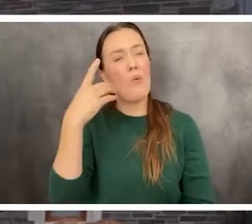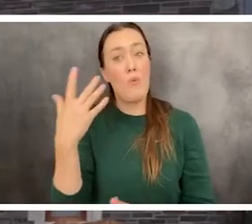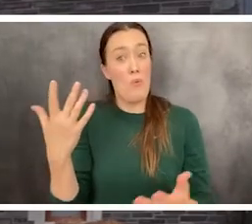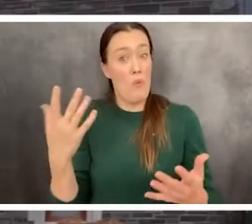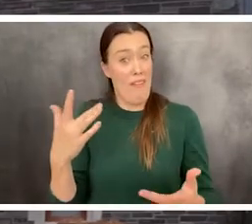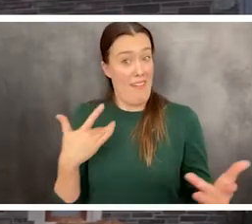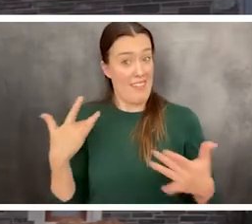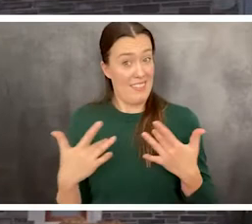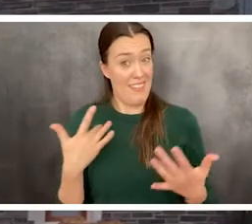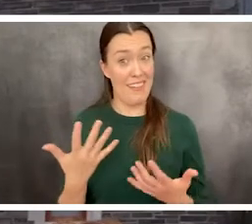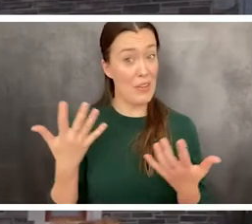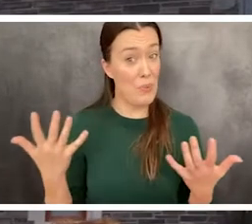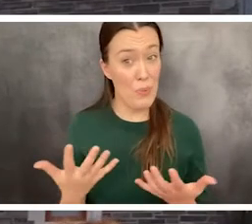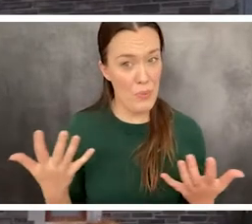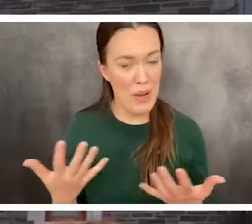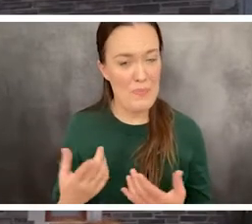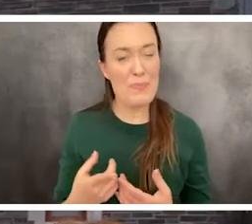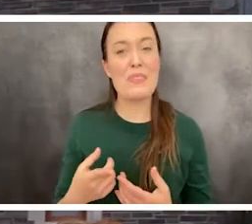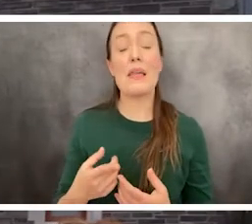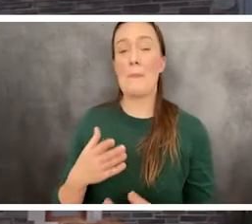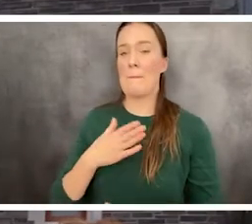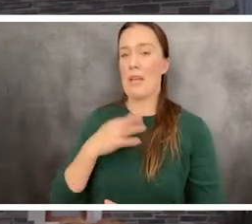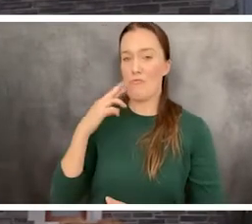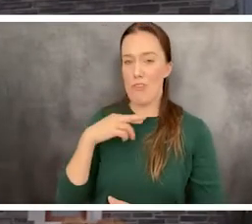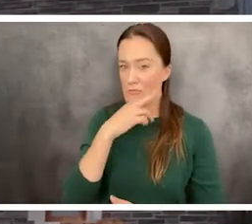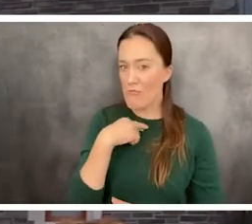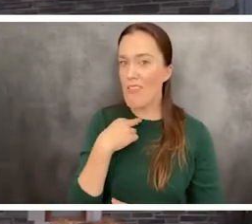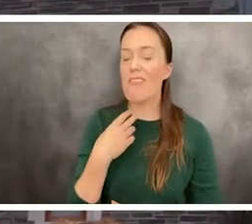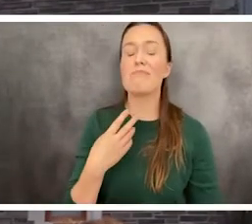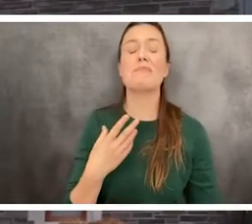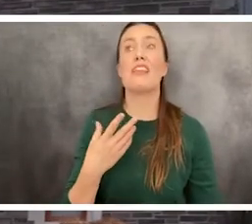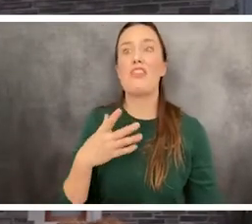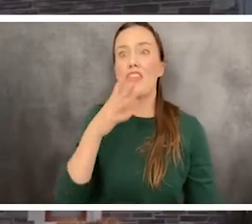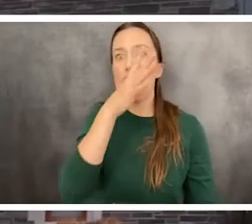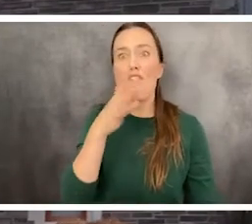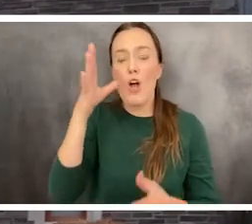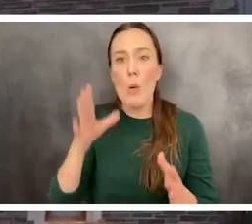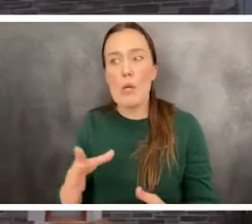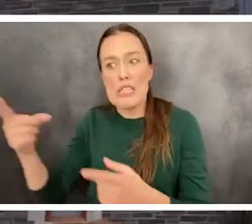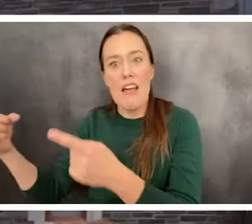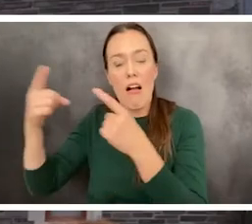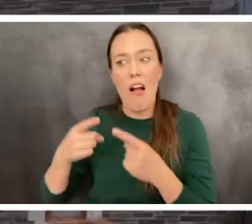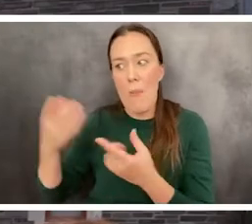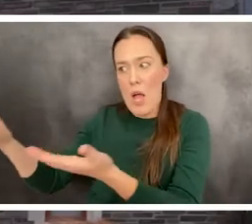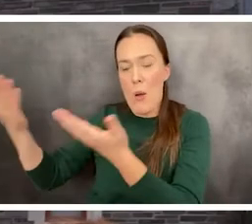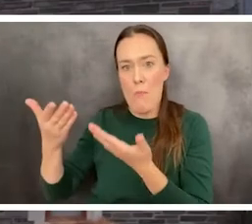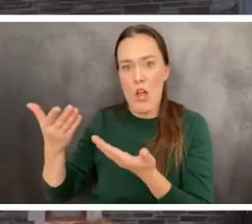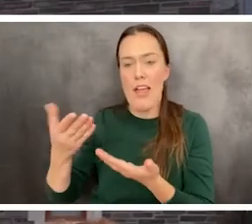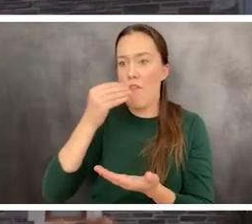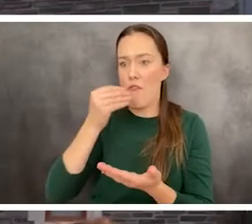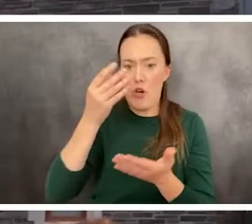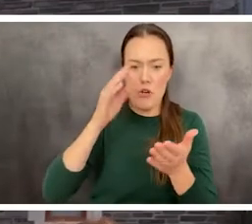find so exciting is when we're at the store, the number of small farmers that will come in truly with their baskets